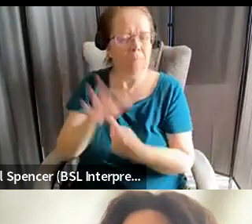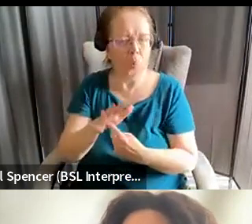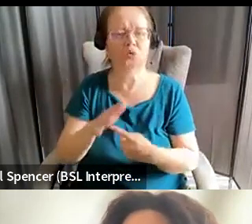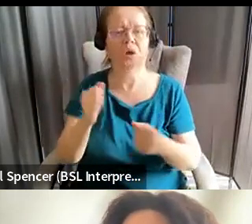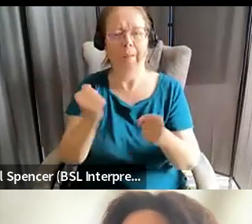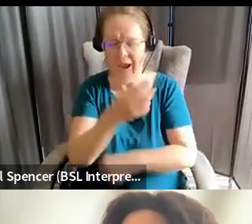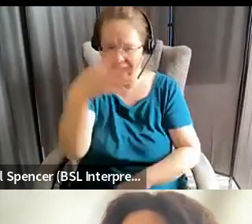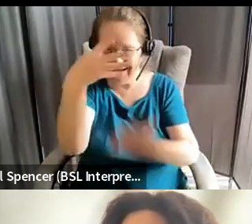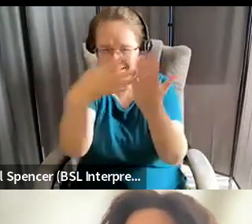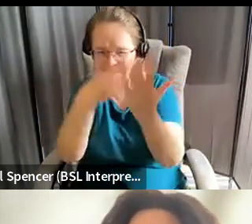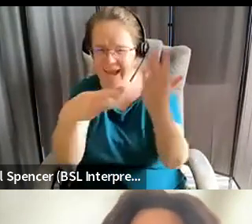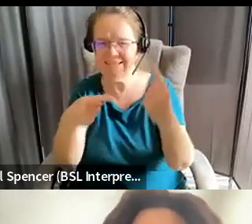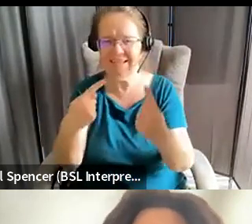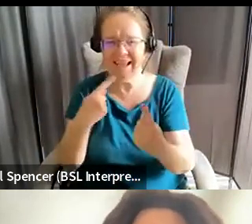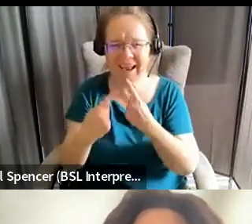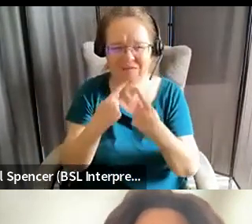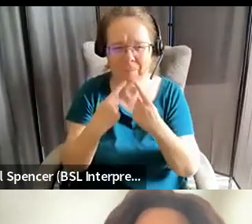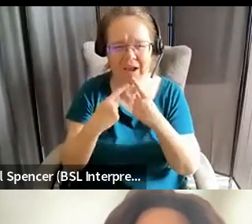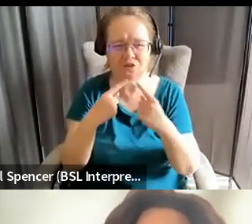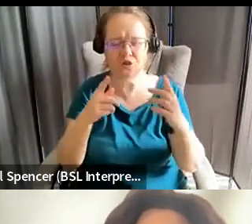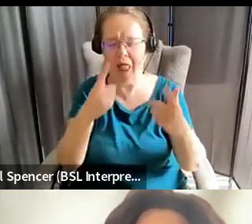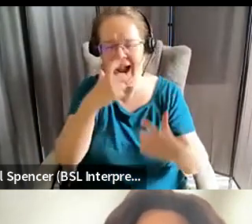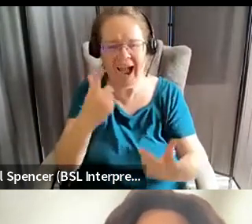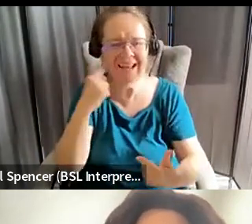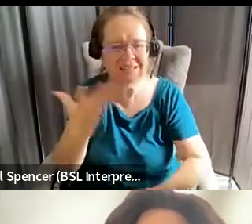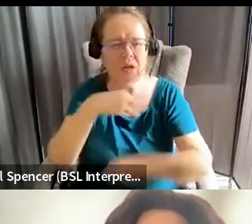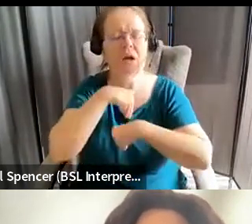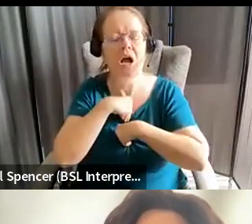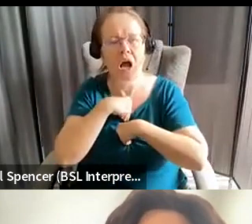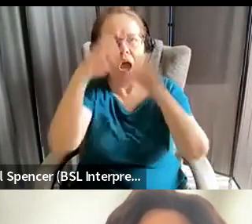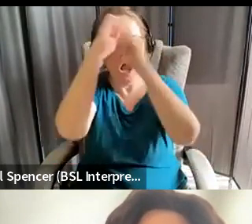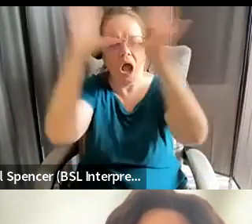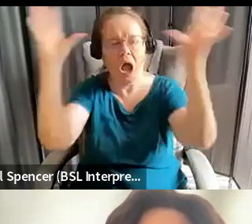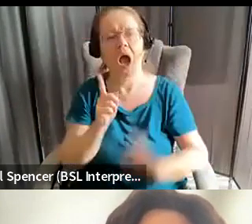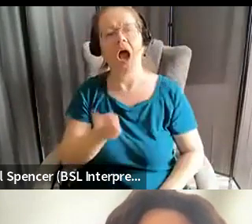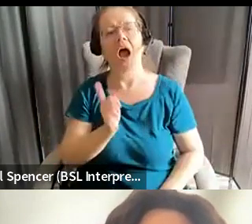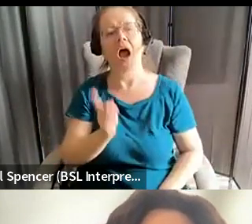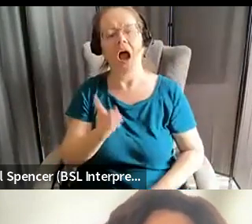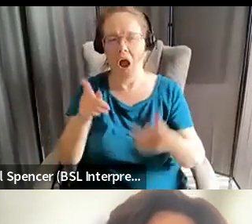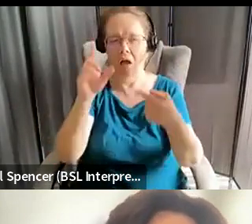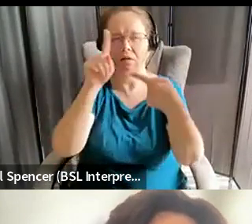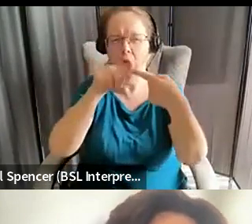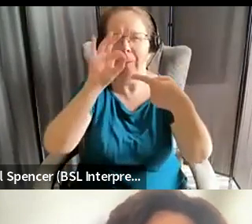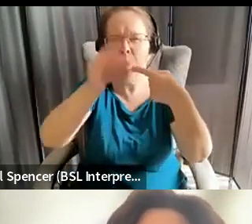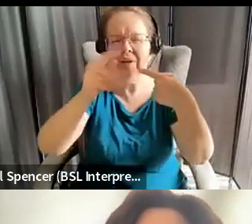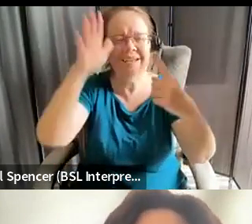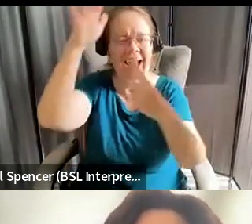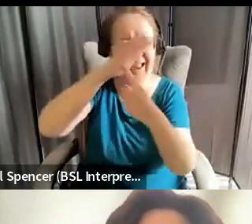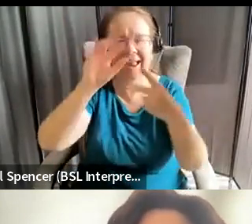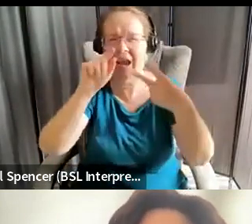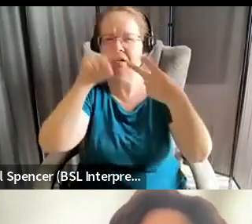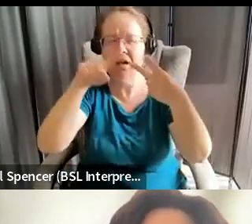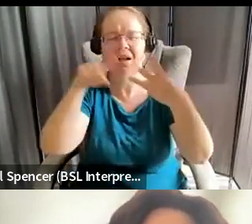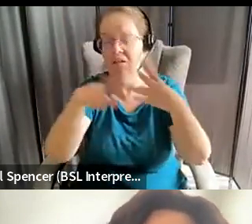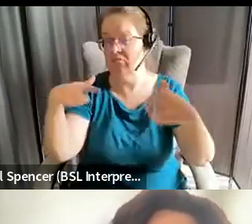that text, that information just digestible, just being able to pick out key points. So yeah, I